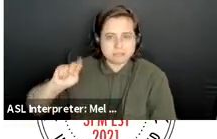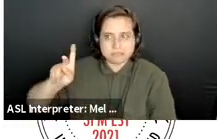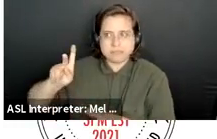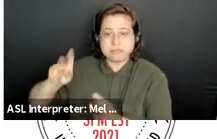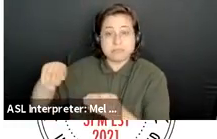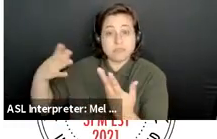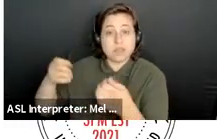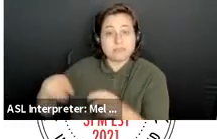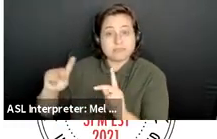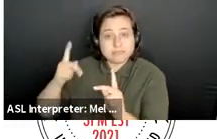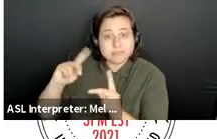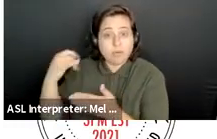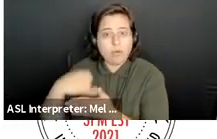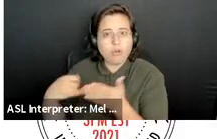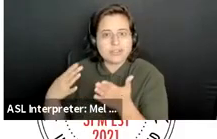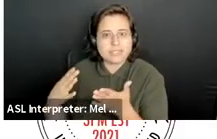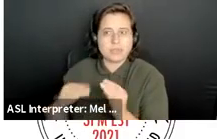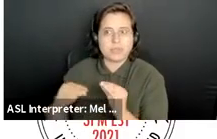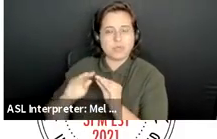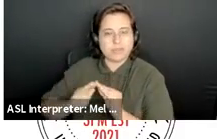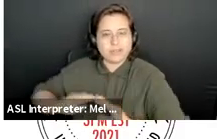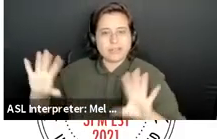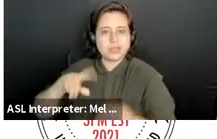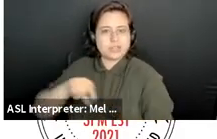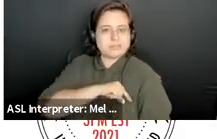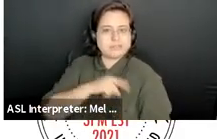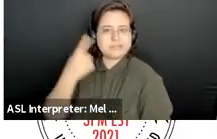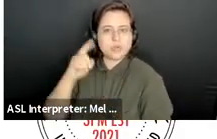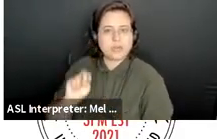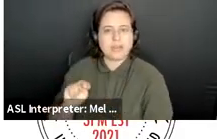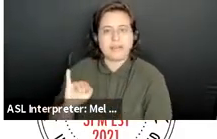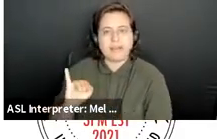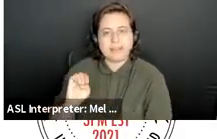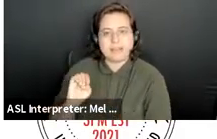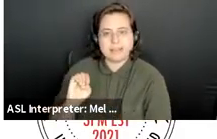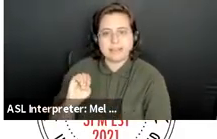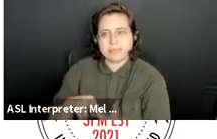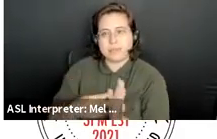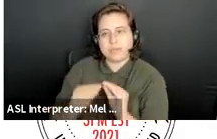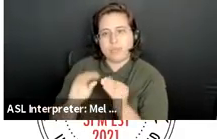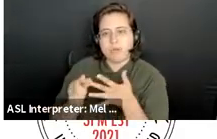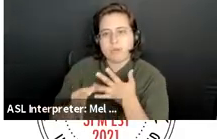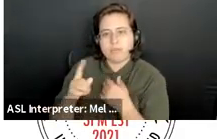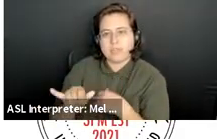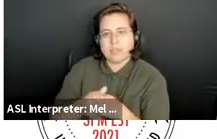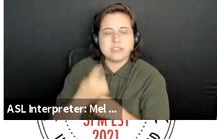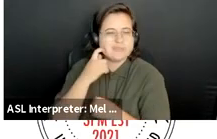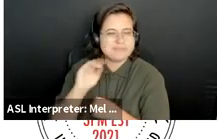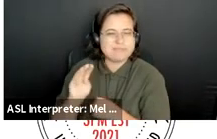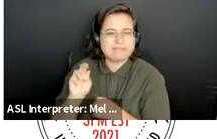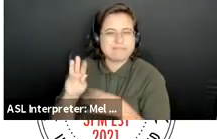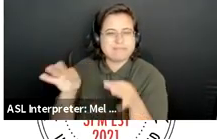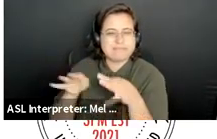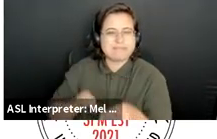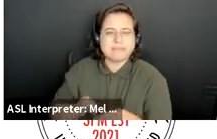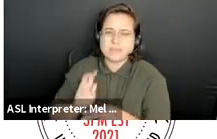opportunity for artists to be more clearly eligible for the NIE so that there will be more options for that. As you just heard from Matthew, it's very